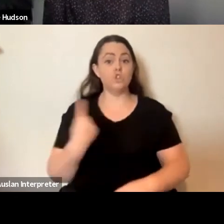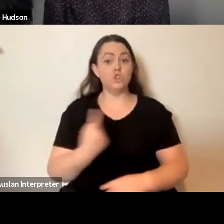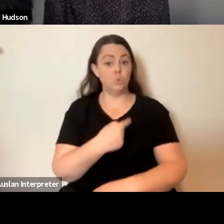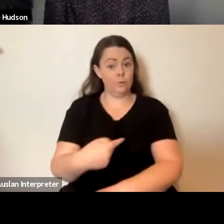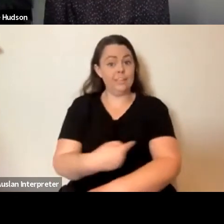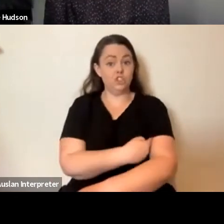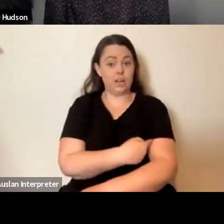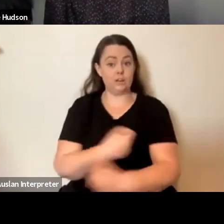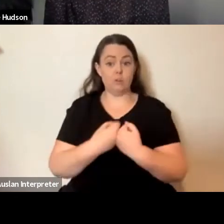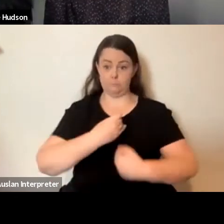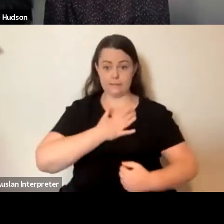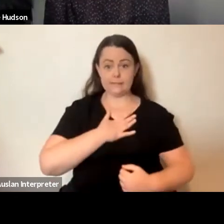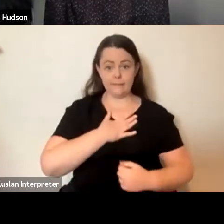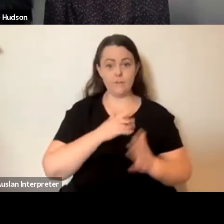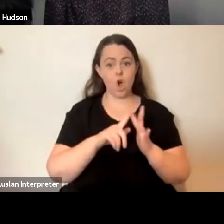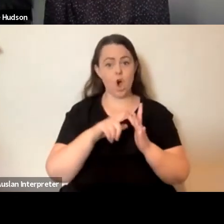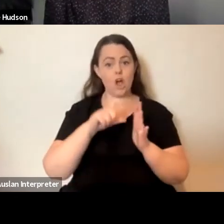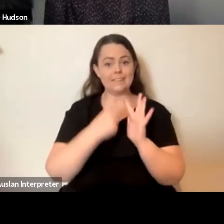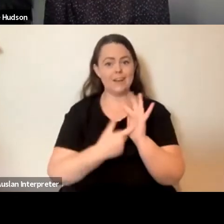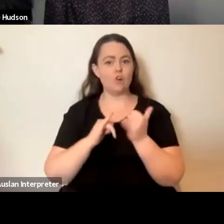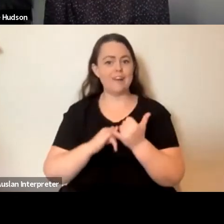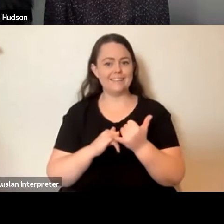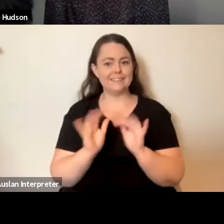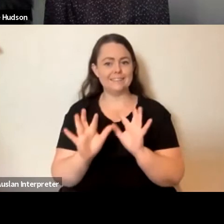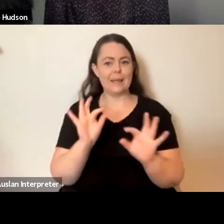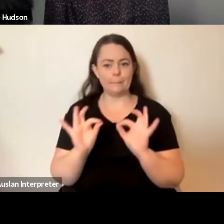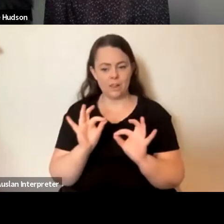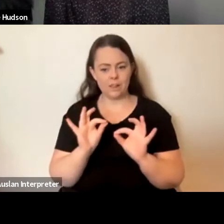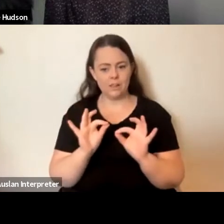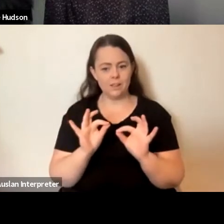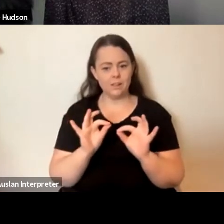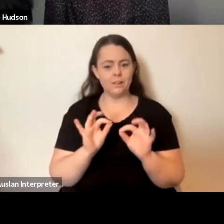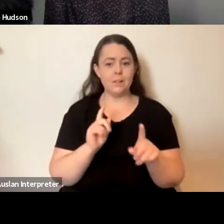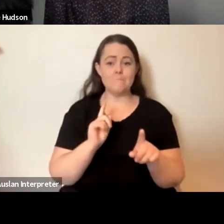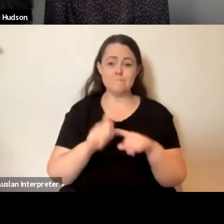of people, going without because of lockdown, shall we say.